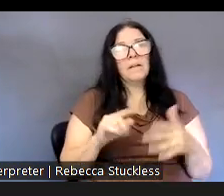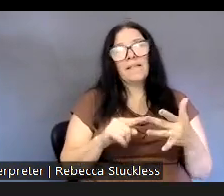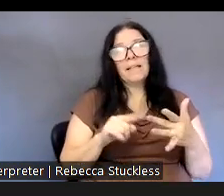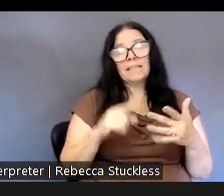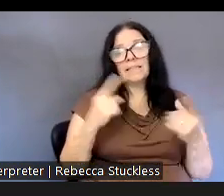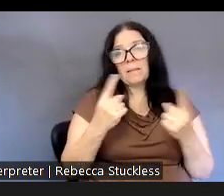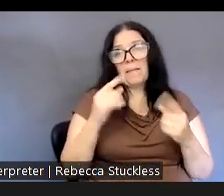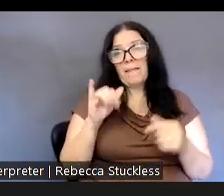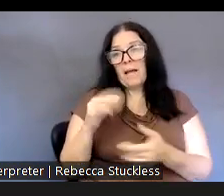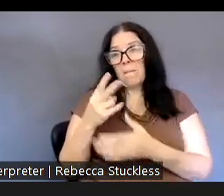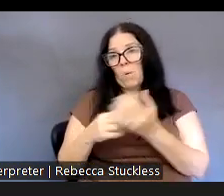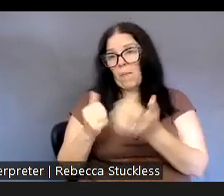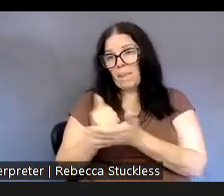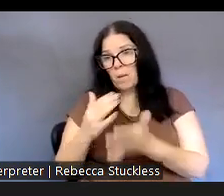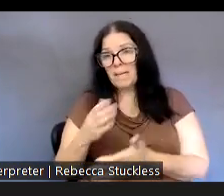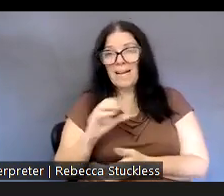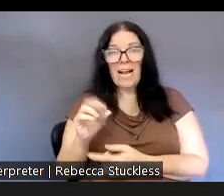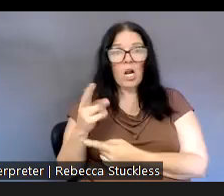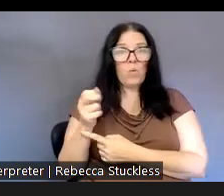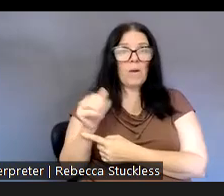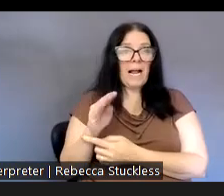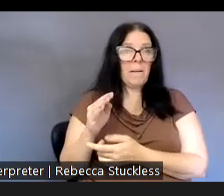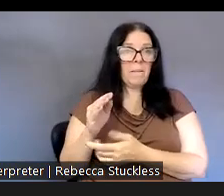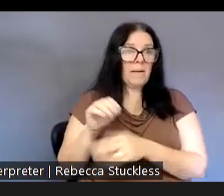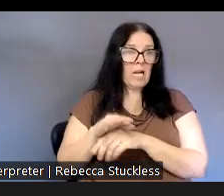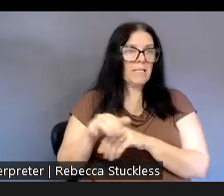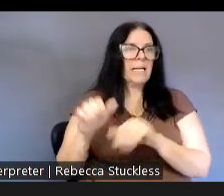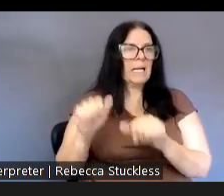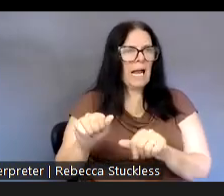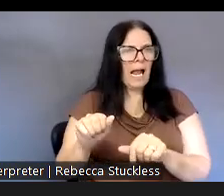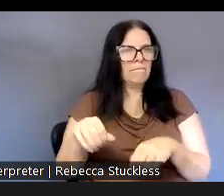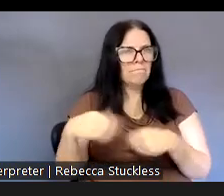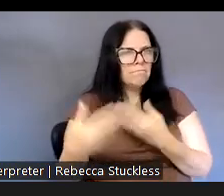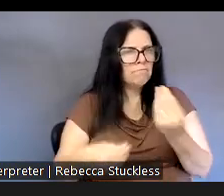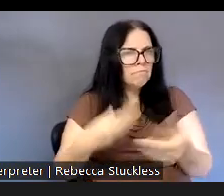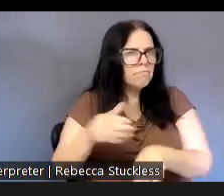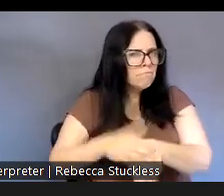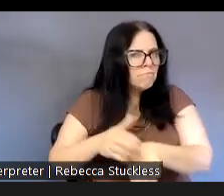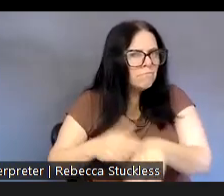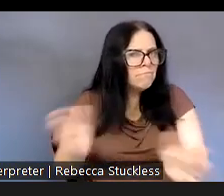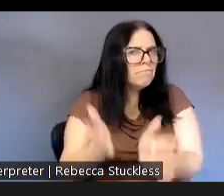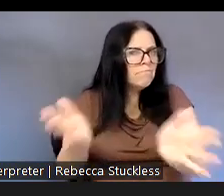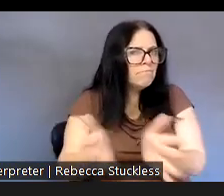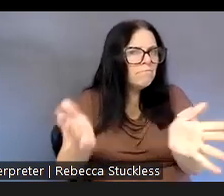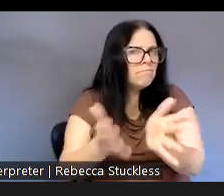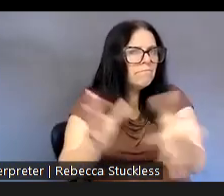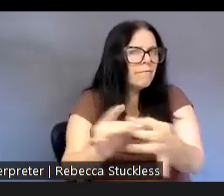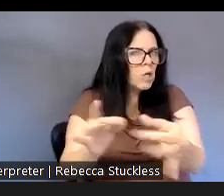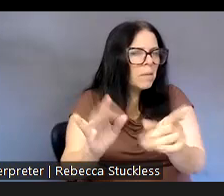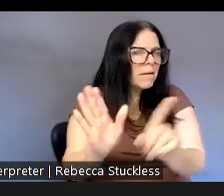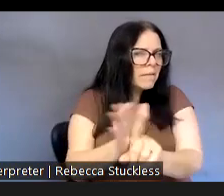and rehab counselors are certainly able to provide. Verbal persuasion,